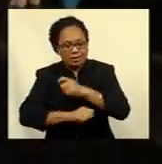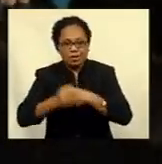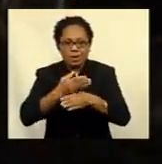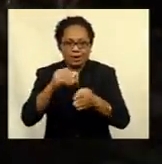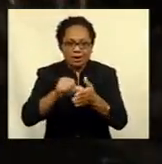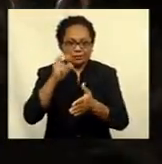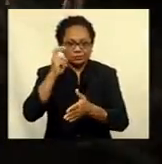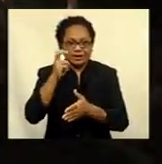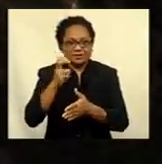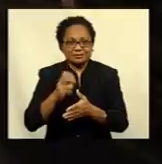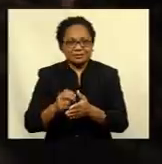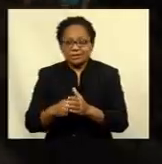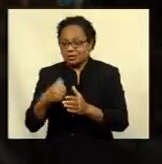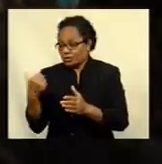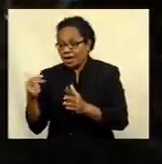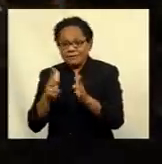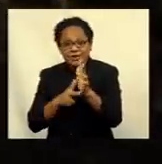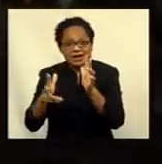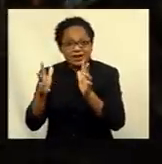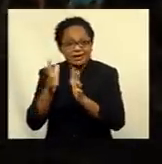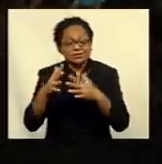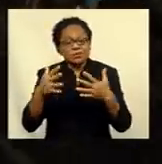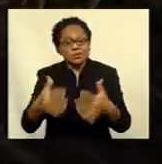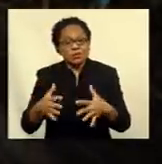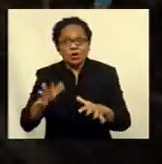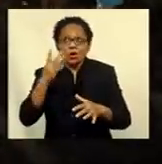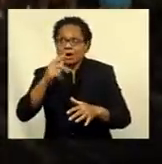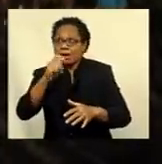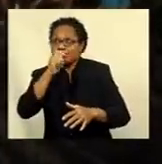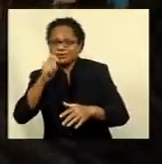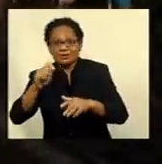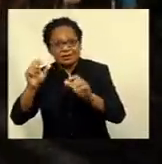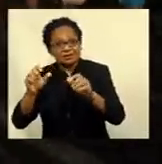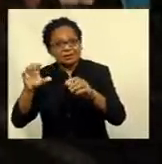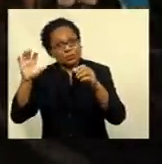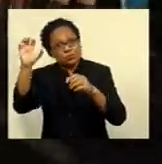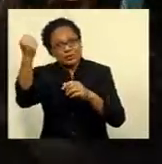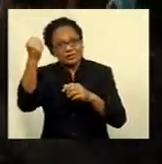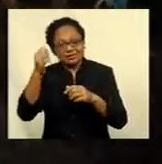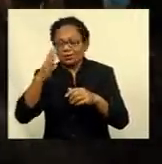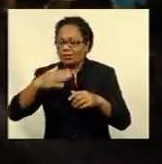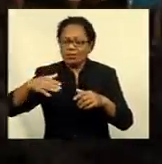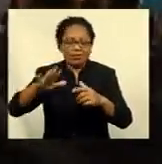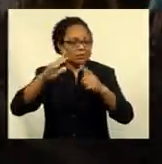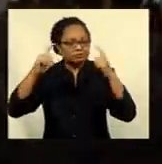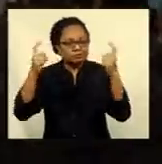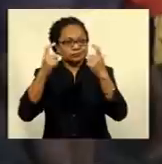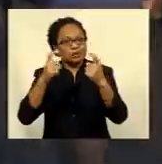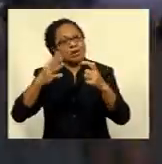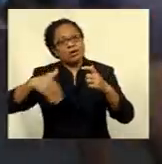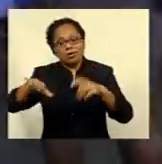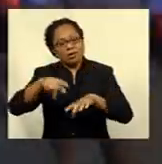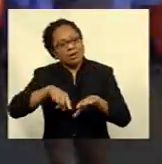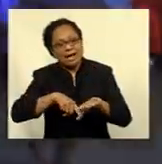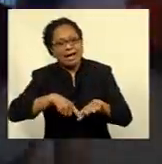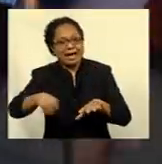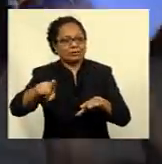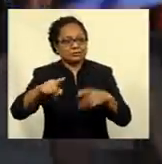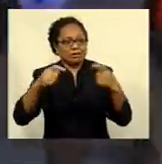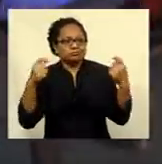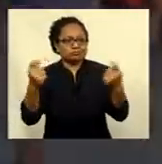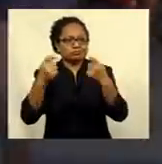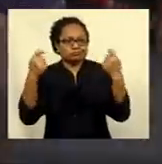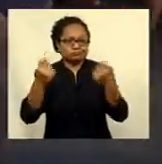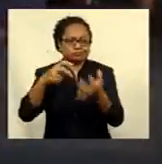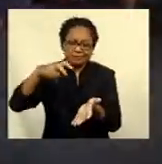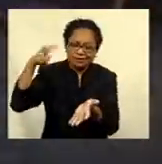Nawaka village came to life right after the final whistle as cheers erupted. Villagers started to celebrate, shouting